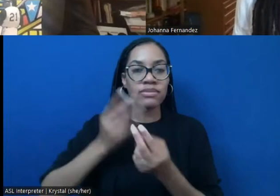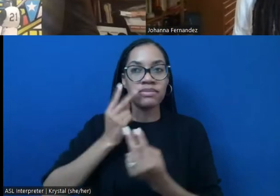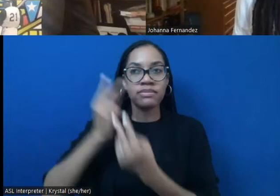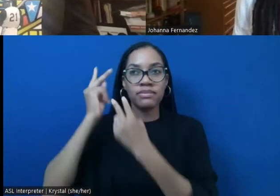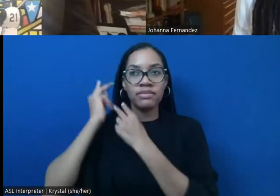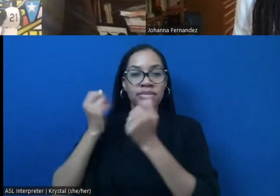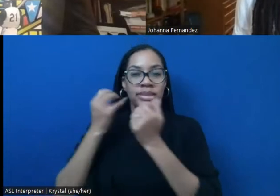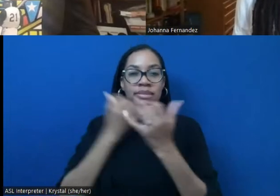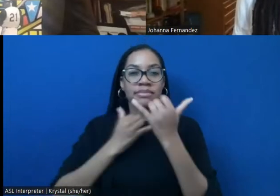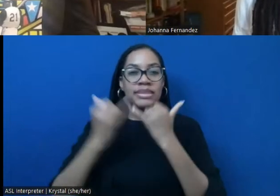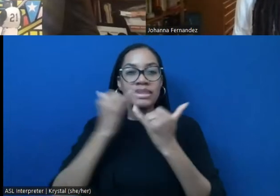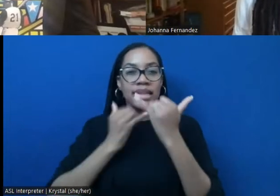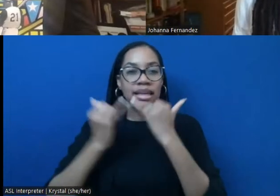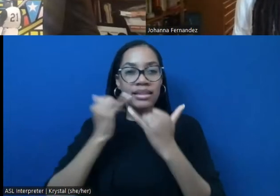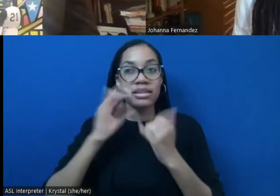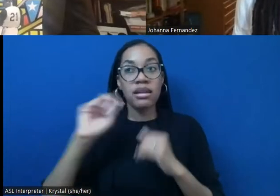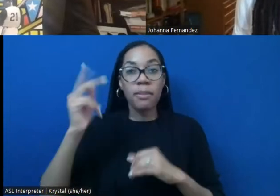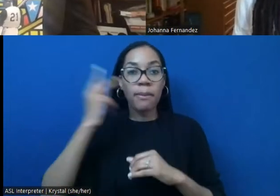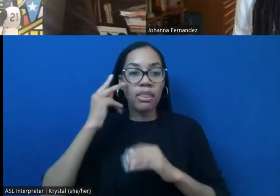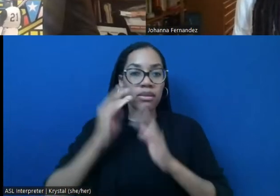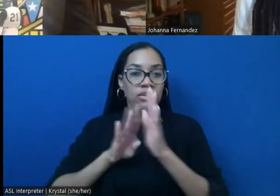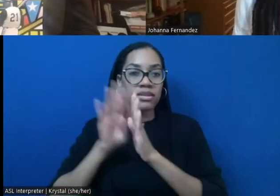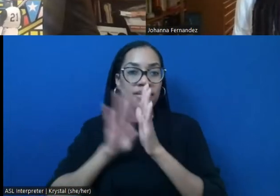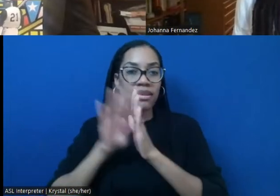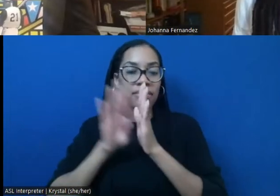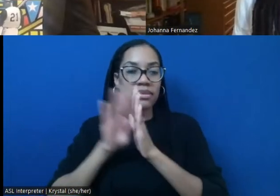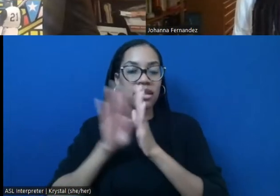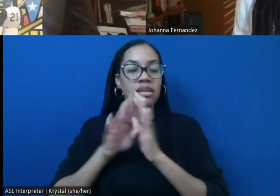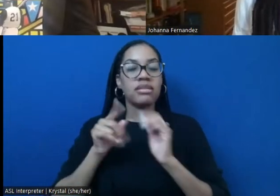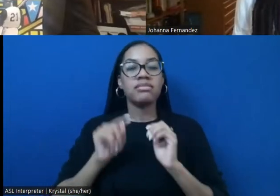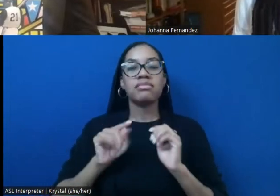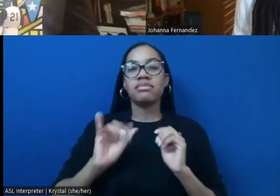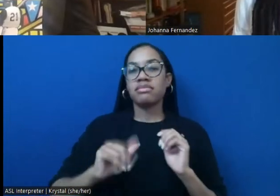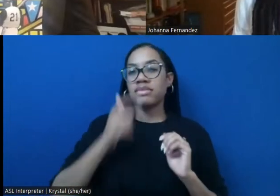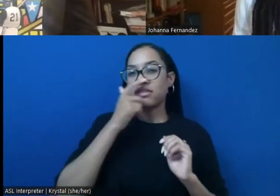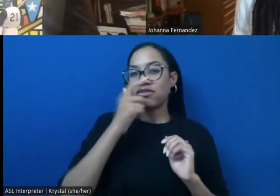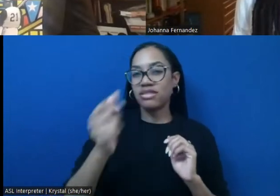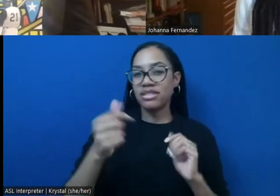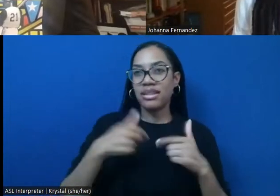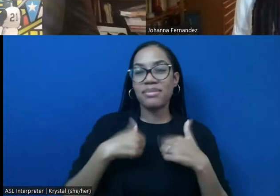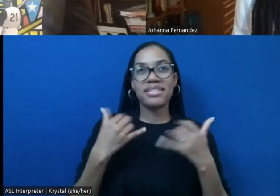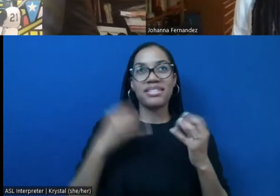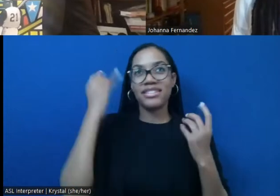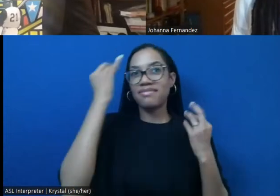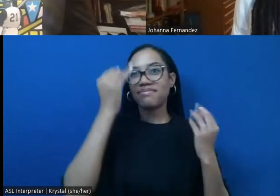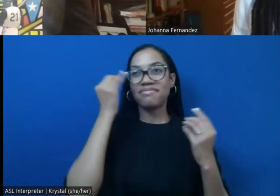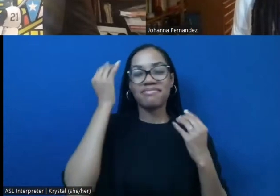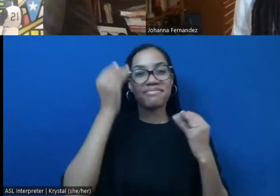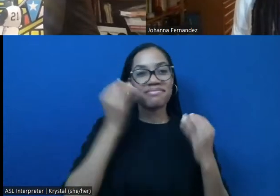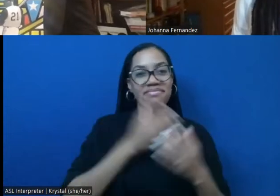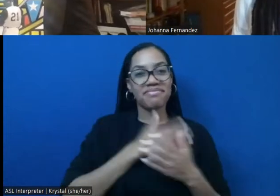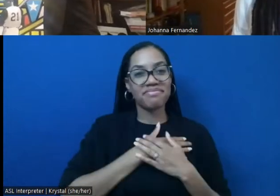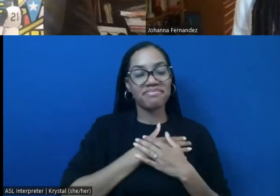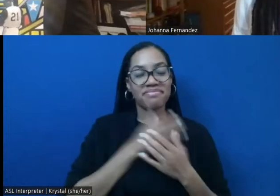the political development of the movement as well. So that's something I'm still just sitting with and reflecting